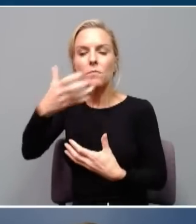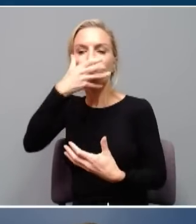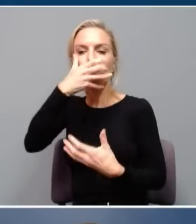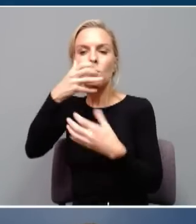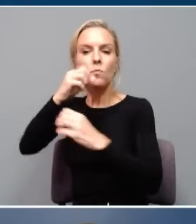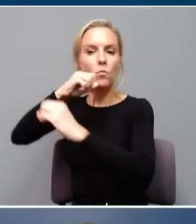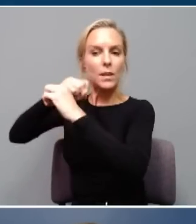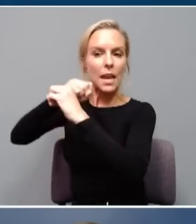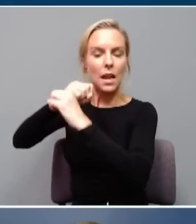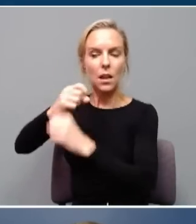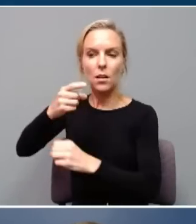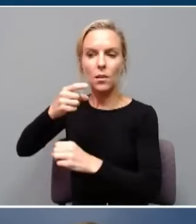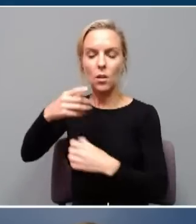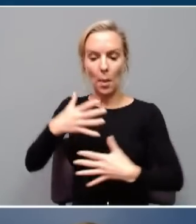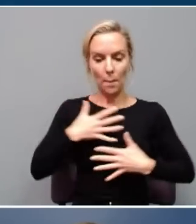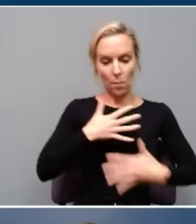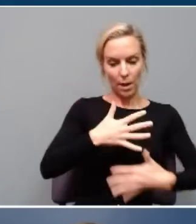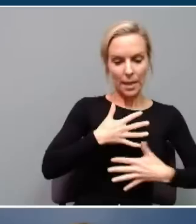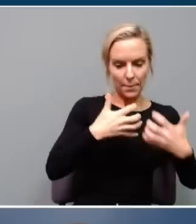on your own.